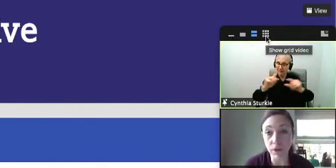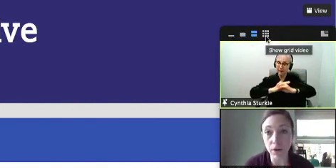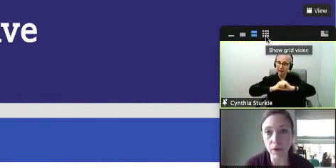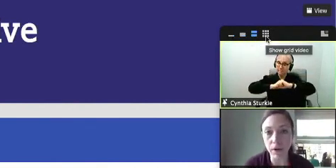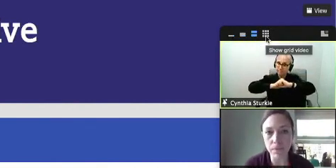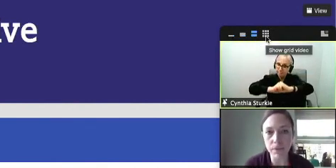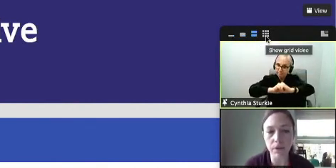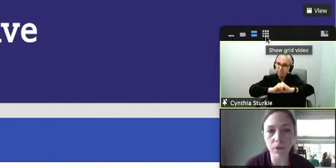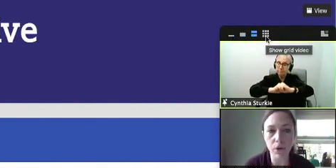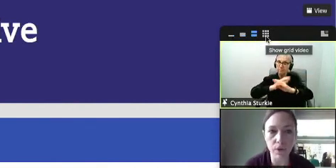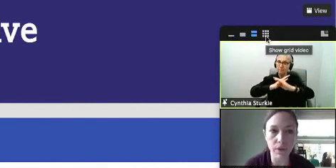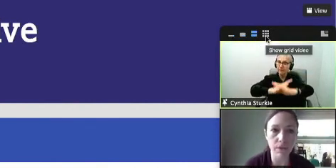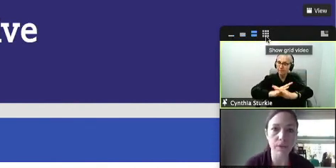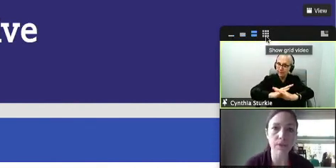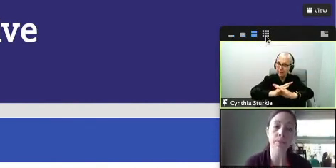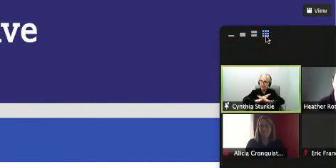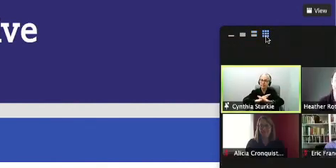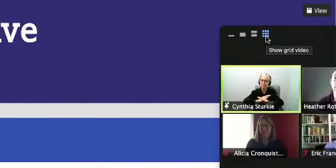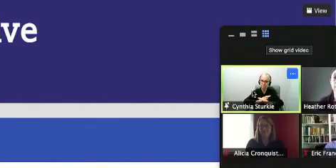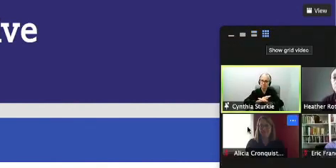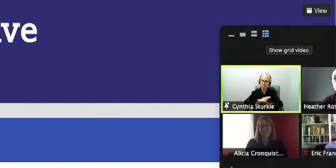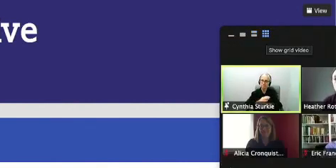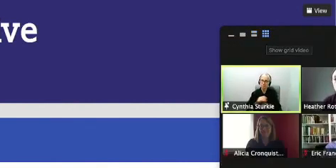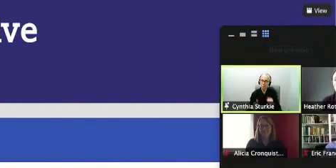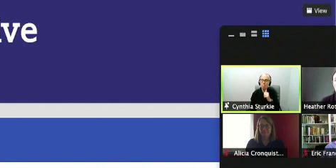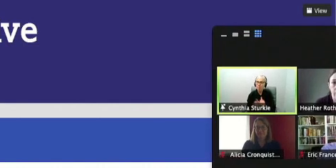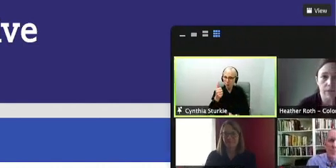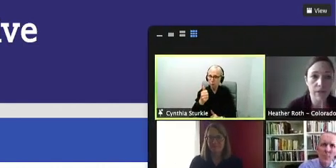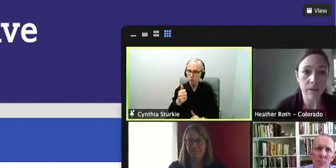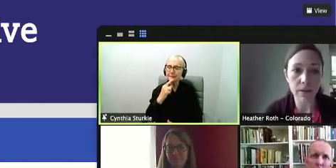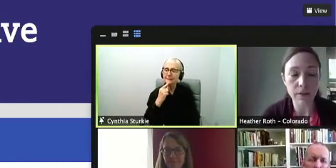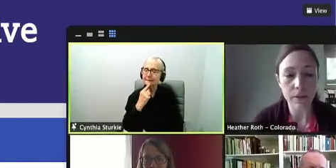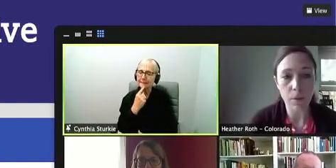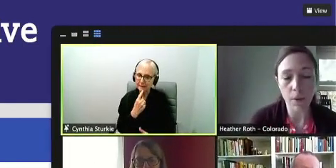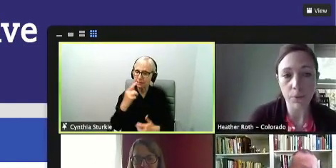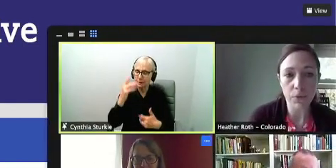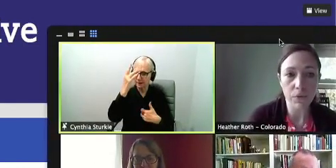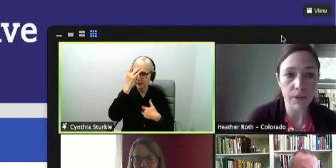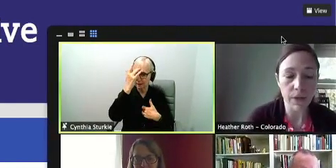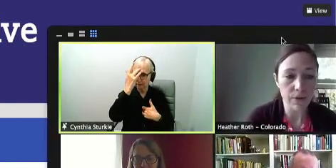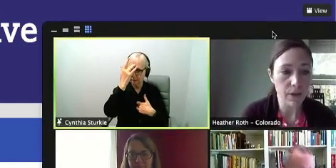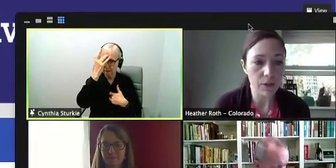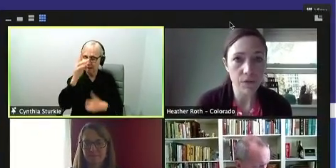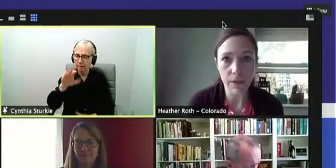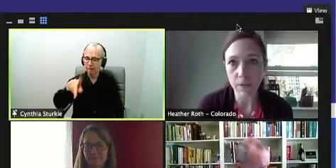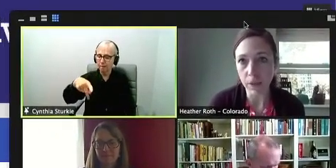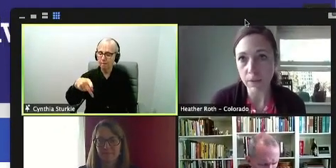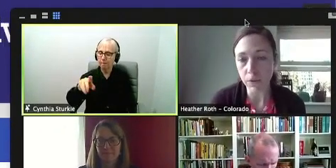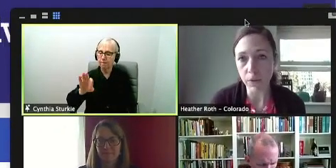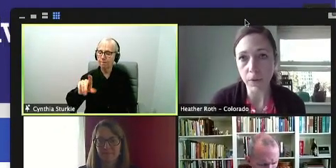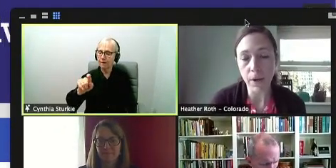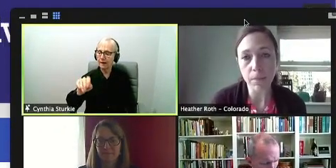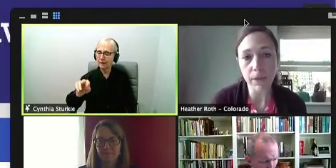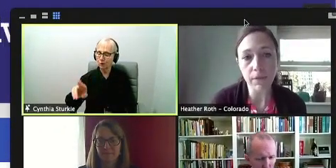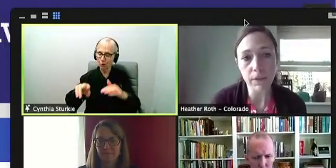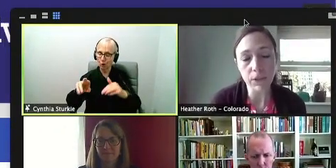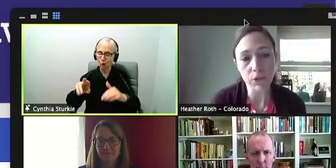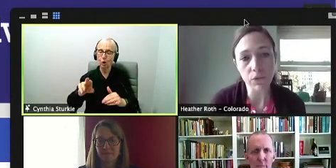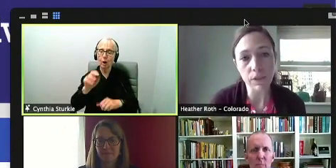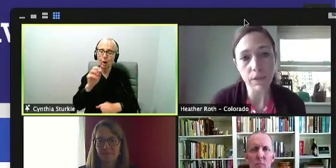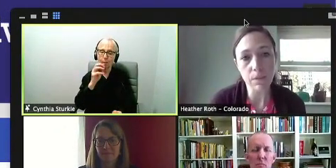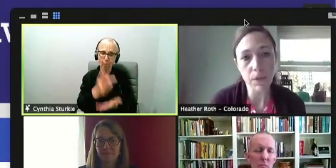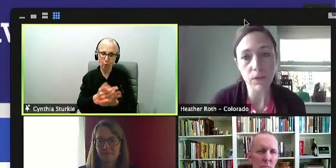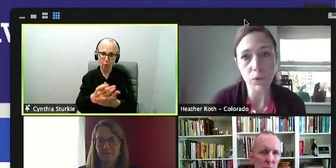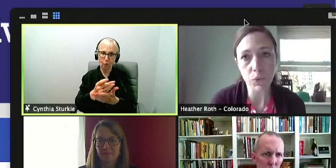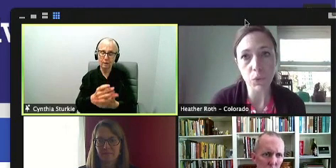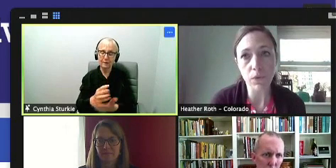most severe outcomes of COVID illness. So the Pfizer vaccine is approved down to the age of 6 months. It can be given to